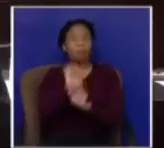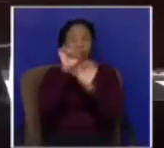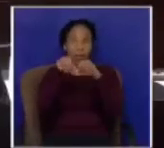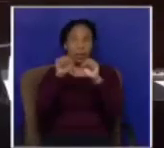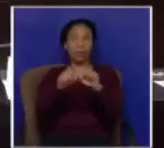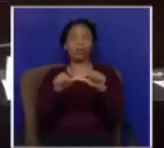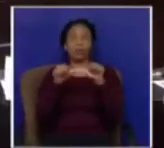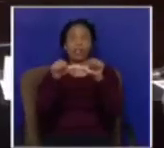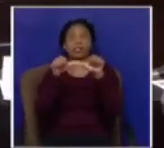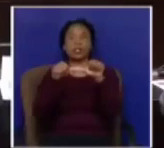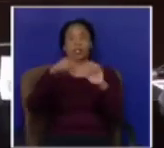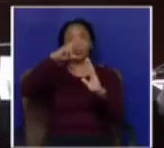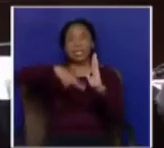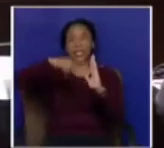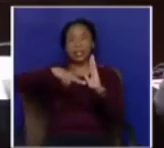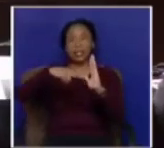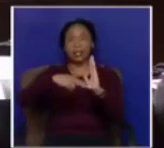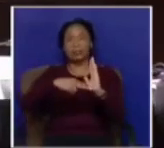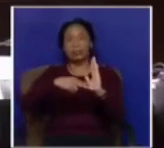the oath.